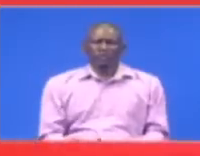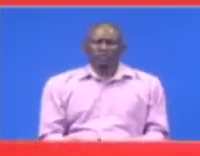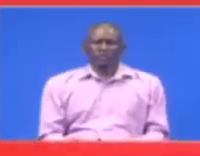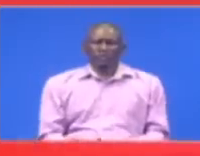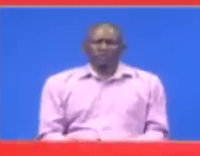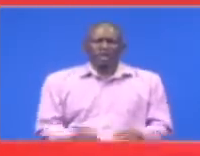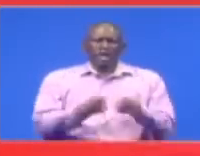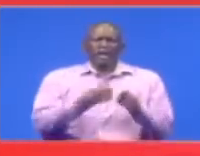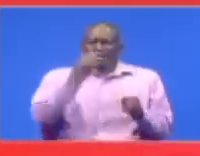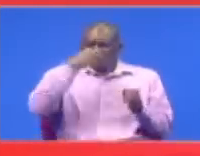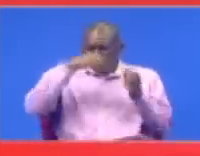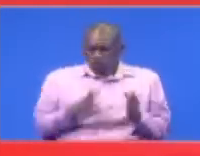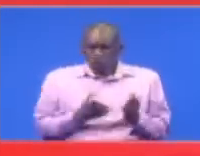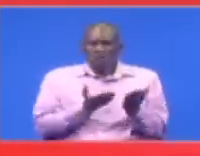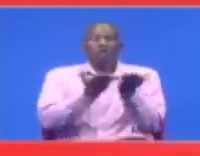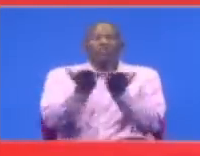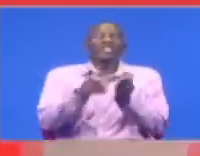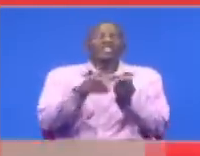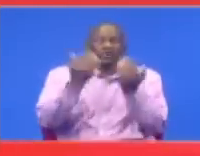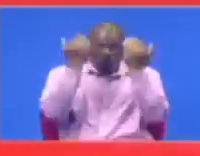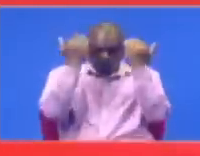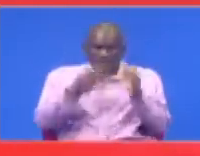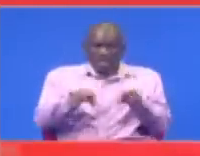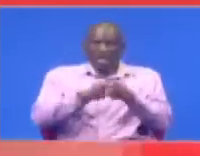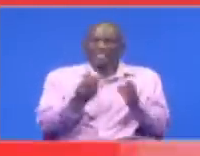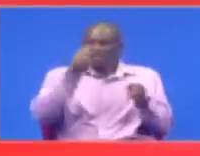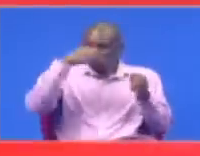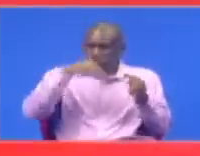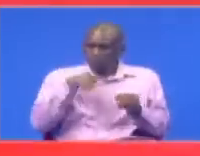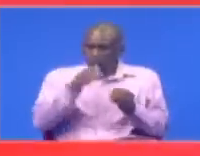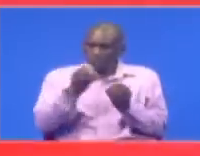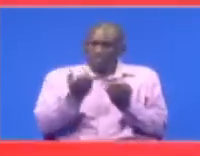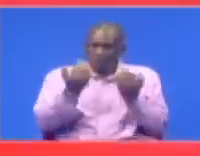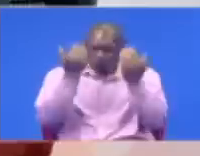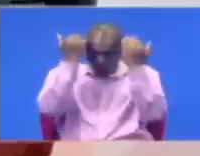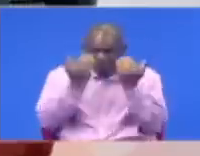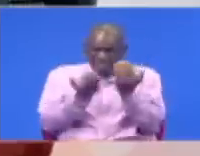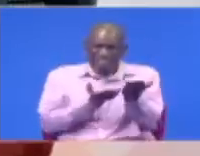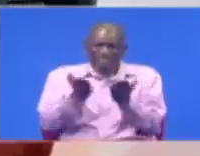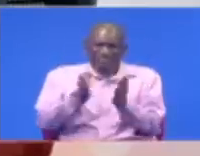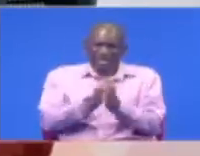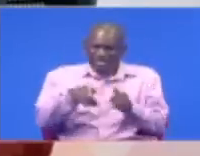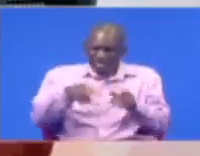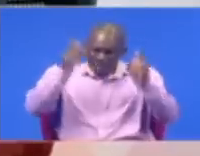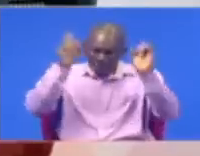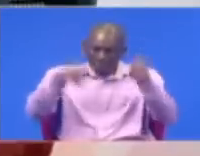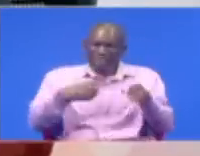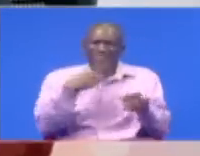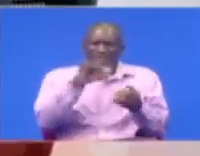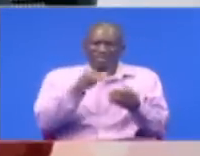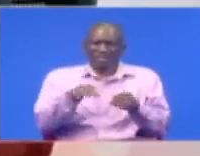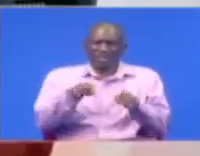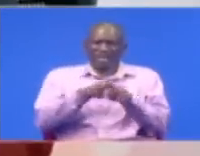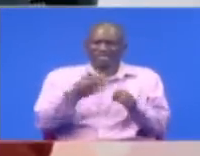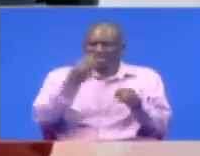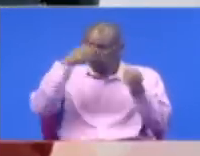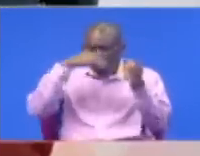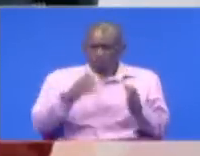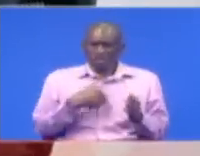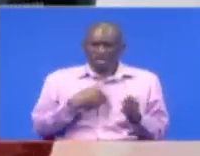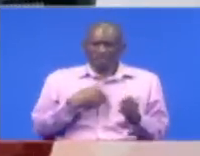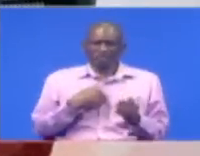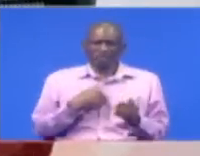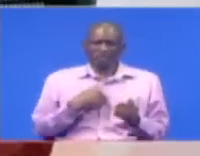As a consumer of the service, as a consumer of this service, and here I must say that as a consumer, I have that